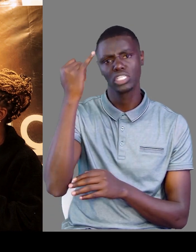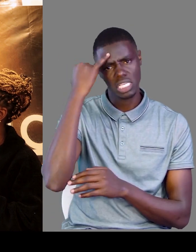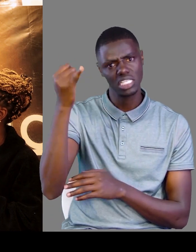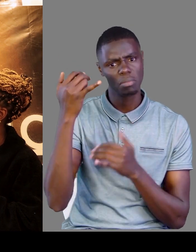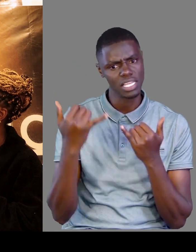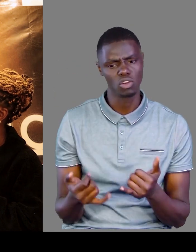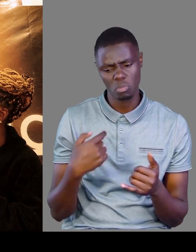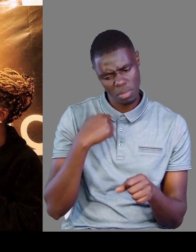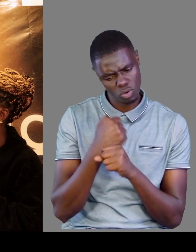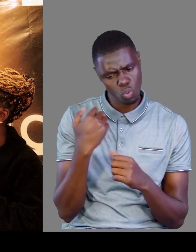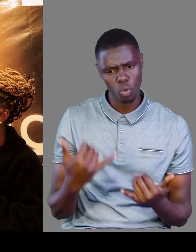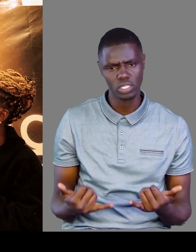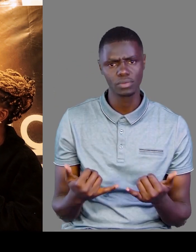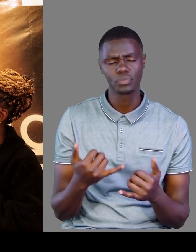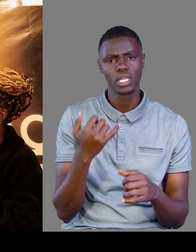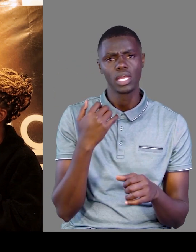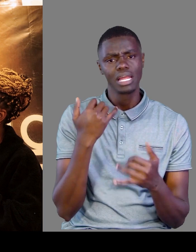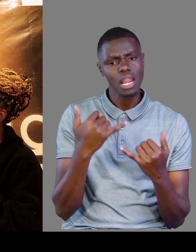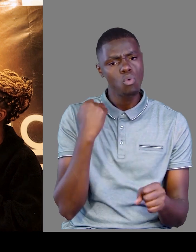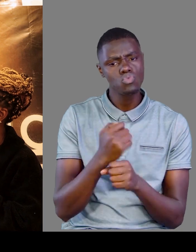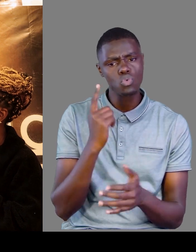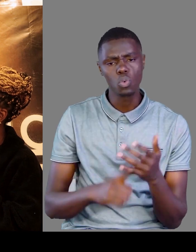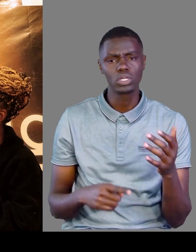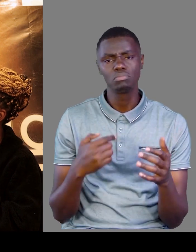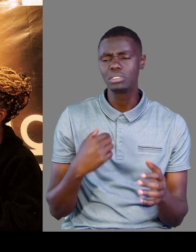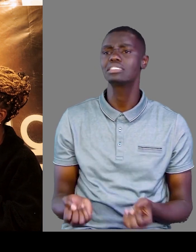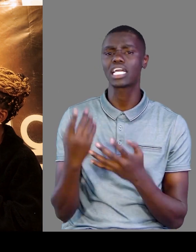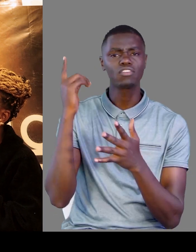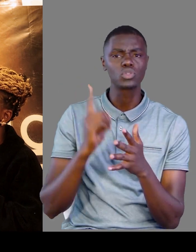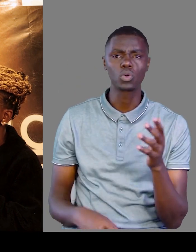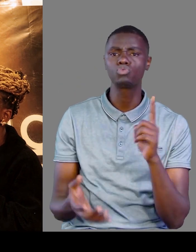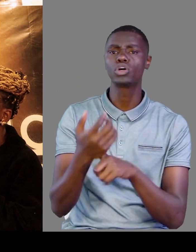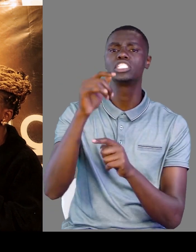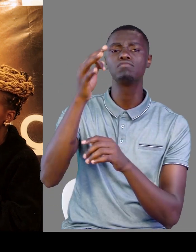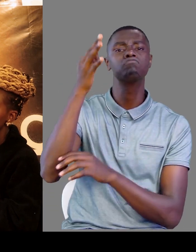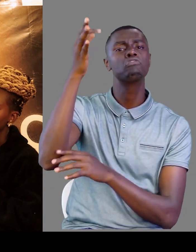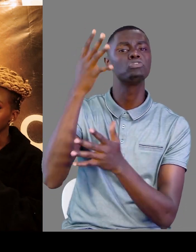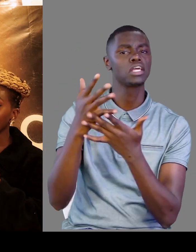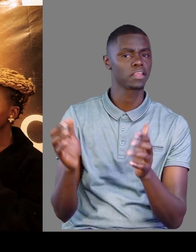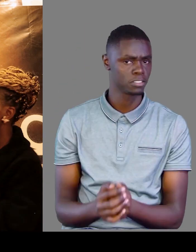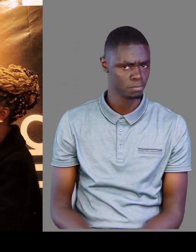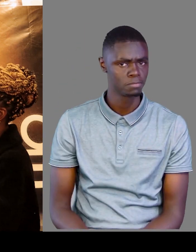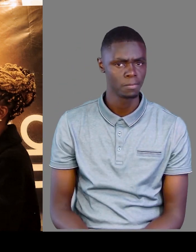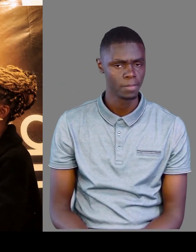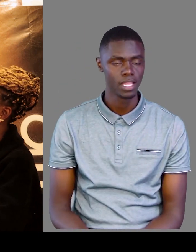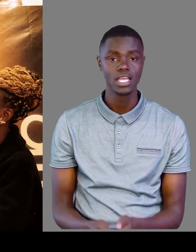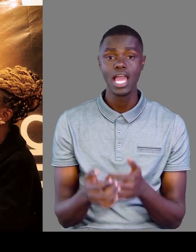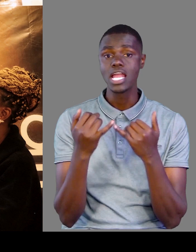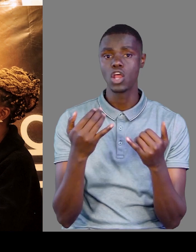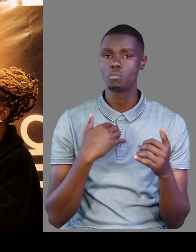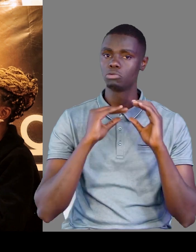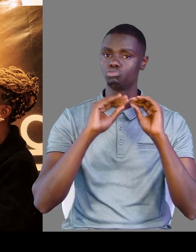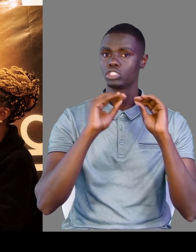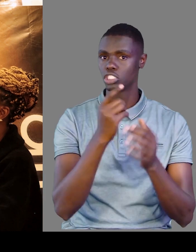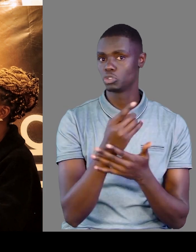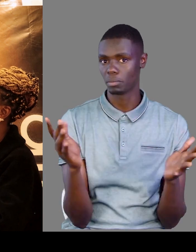what must I do to be there? What must I sacrifice for me to get what I want? True. And now let me teach you something. I